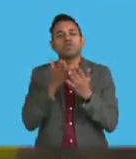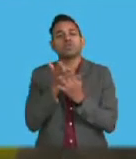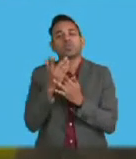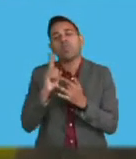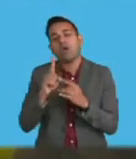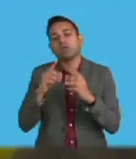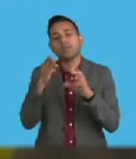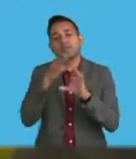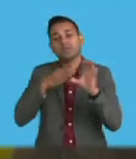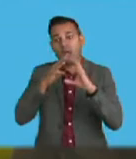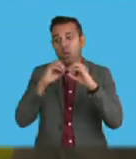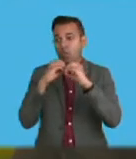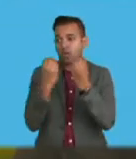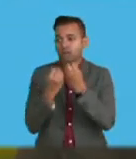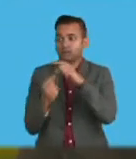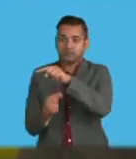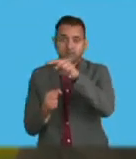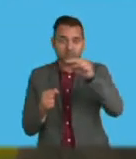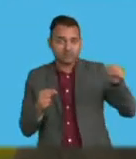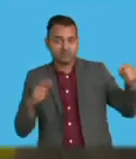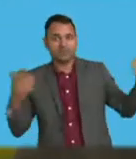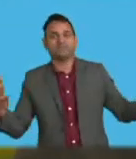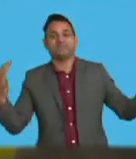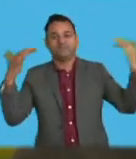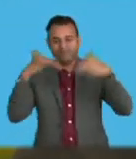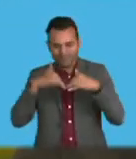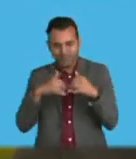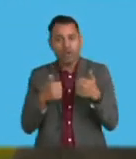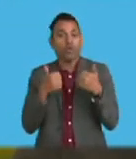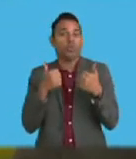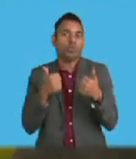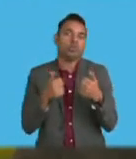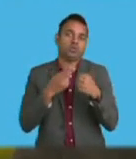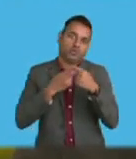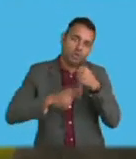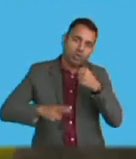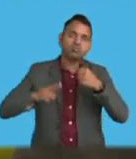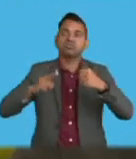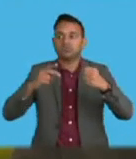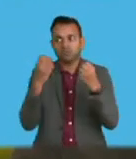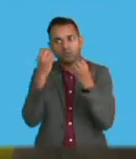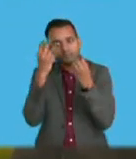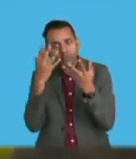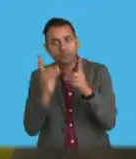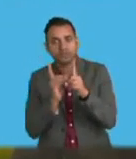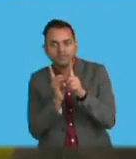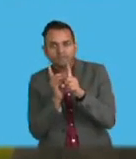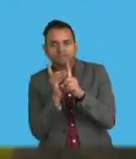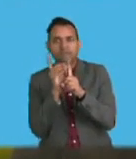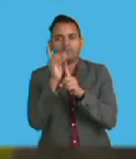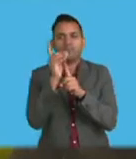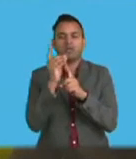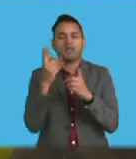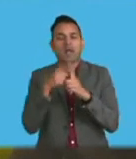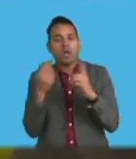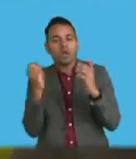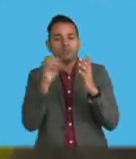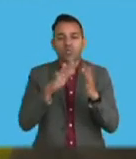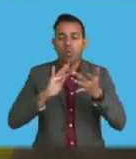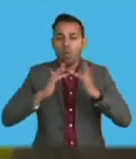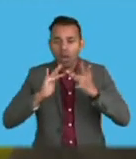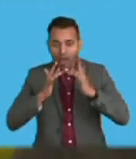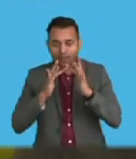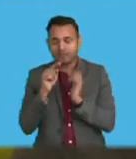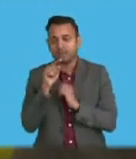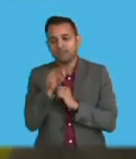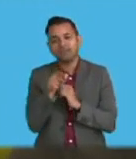and informational radio and television programs and develop a proactive online presence to continually highlight best practices and address new